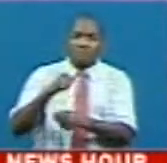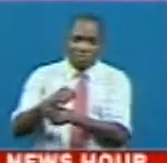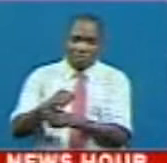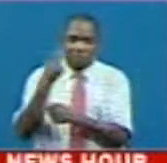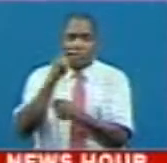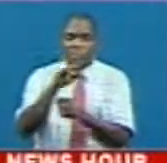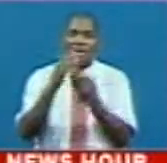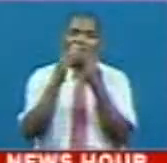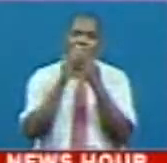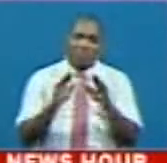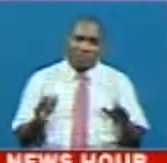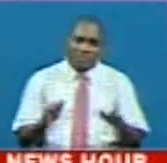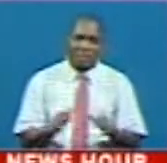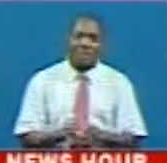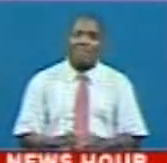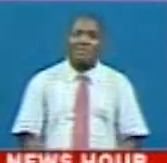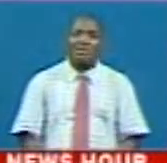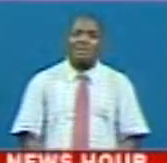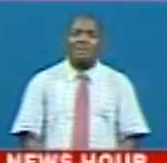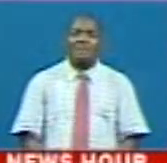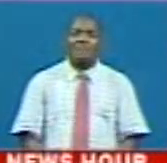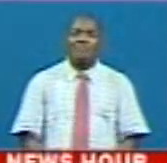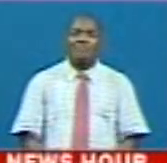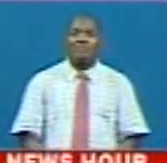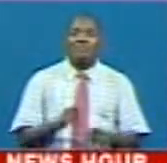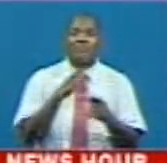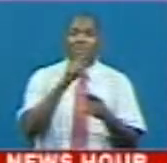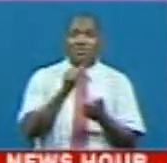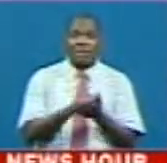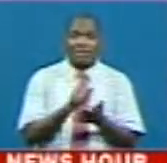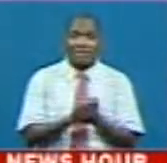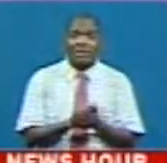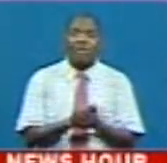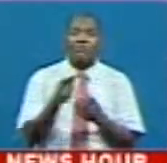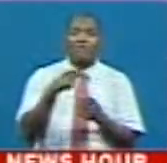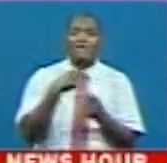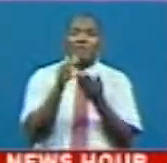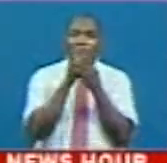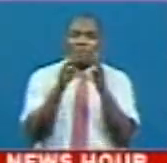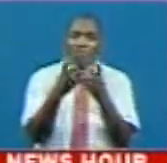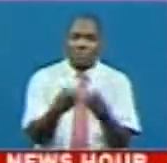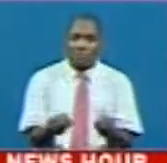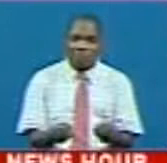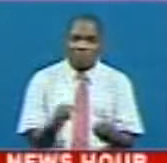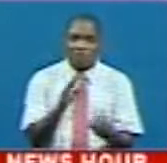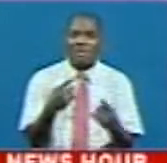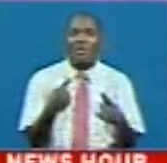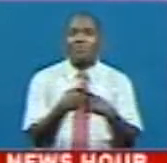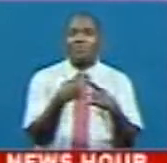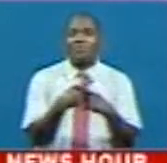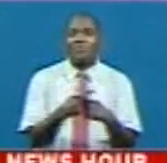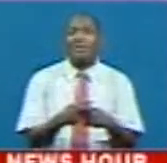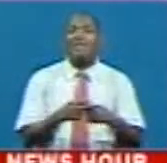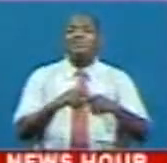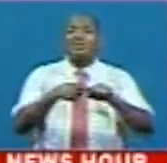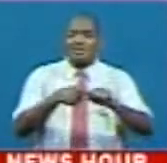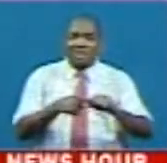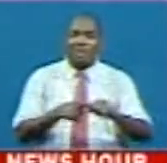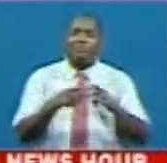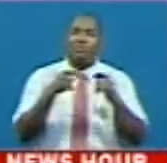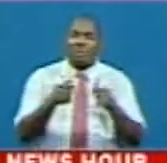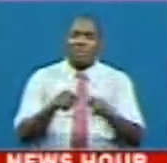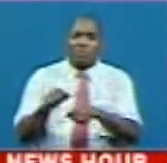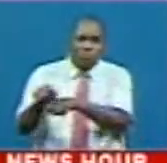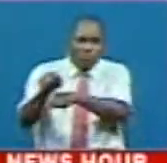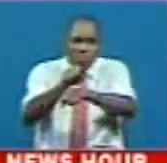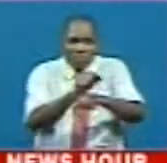efforts recreated by the summit in Nouakchott to ensuring a peaceful solution to the conflict and stands ready